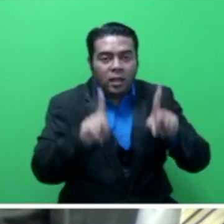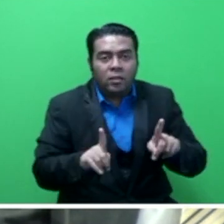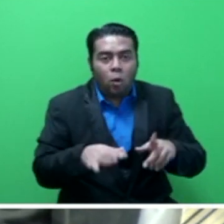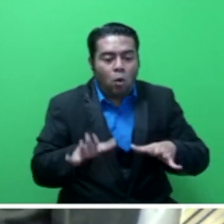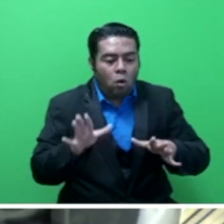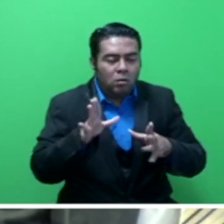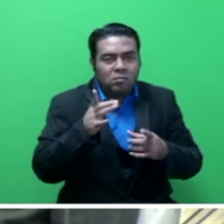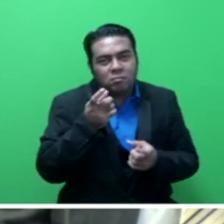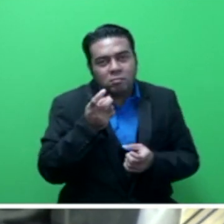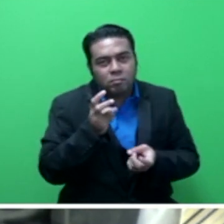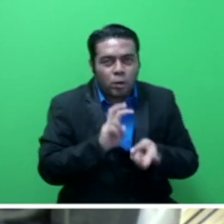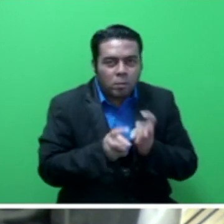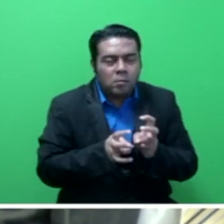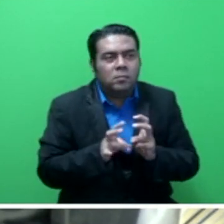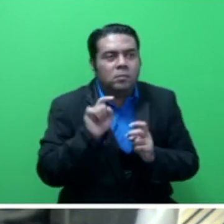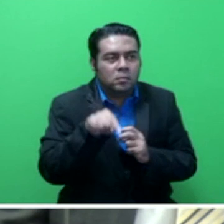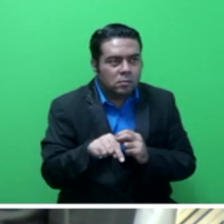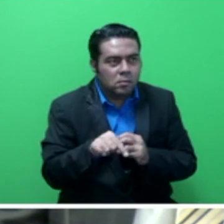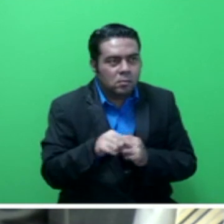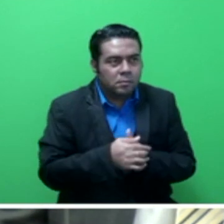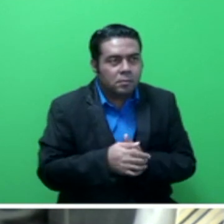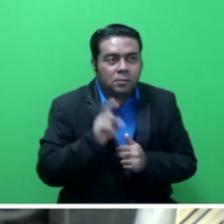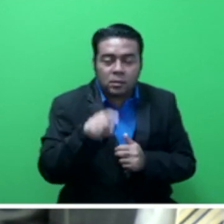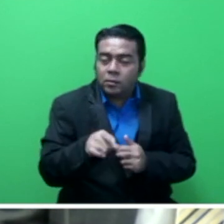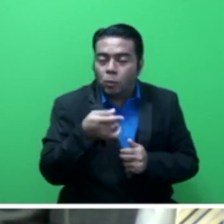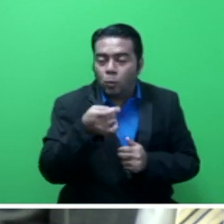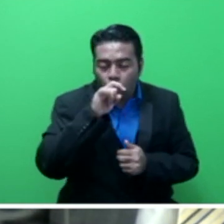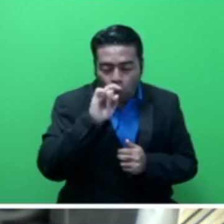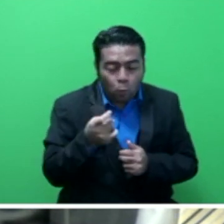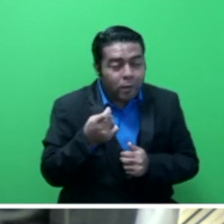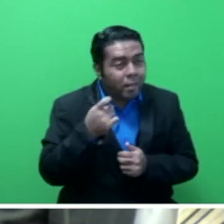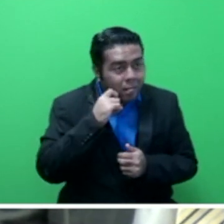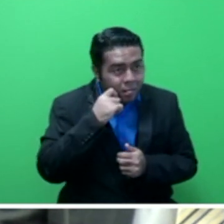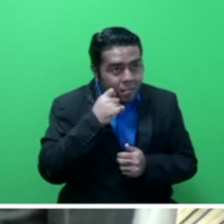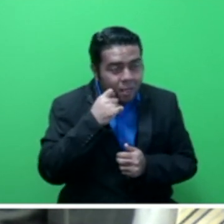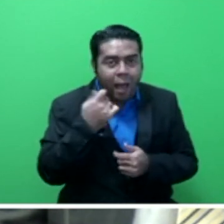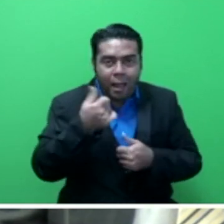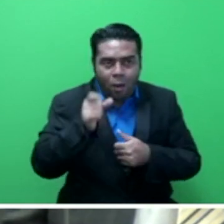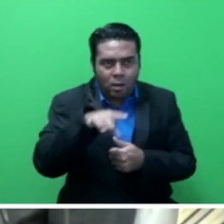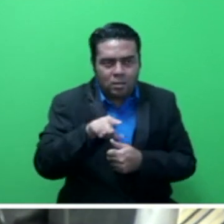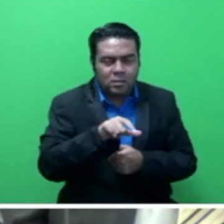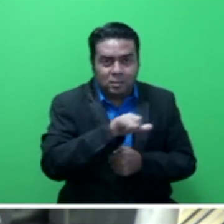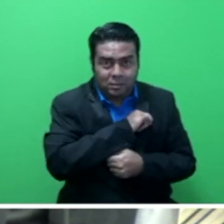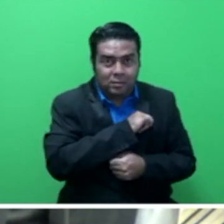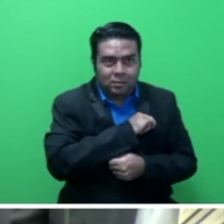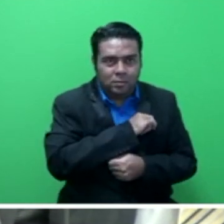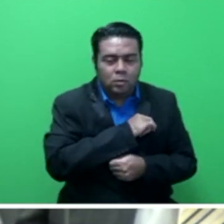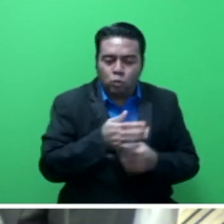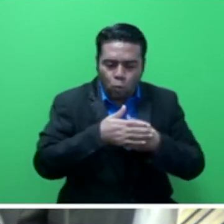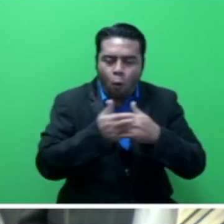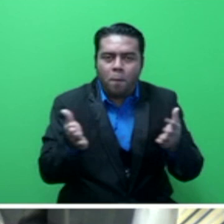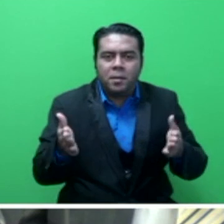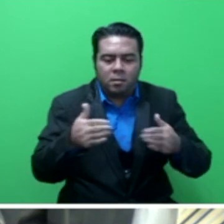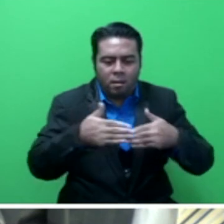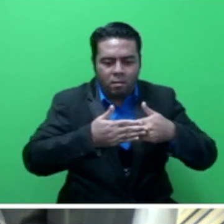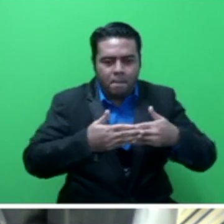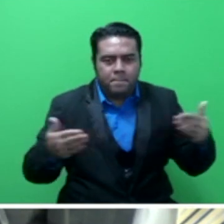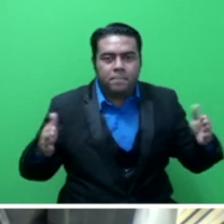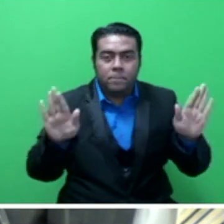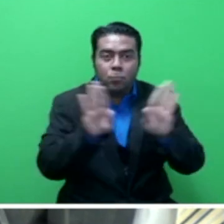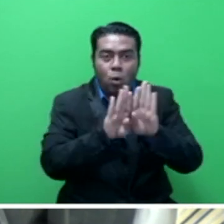complications. And these, Honorable Speaker, will allow us to leverage on the opportunities to open borders, bring